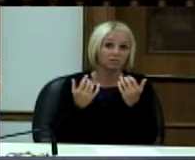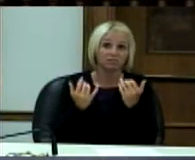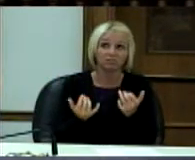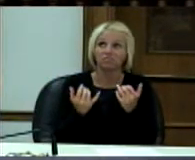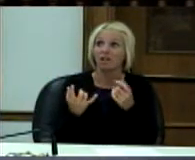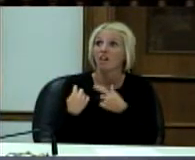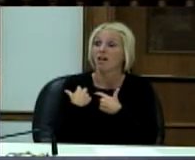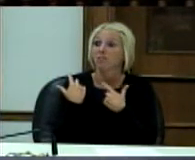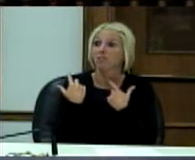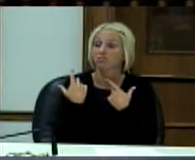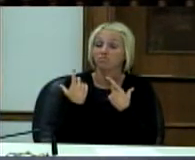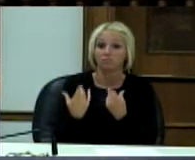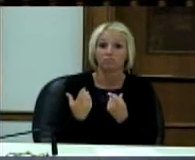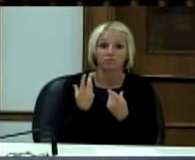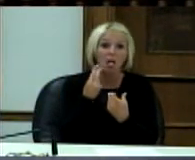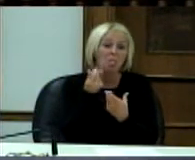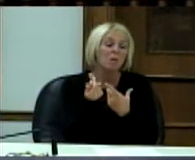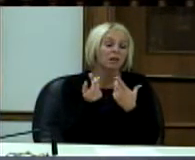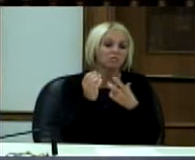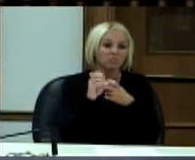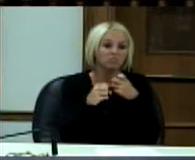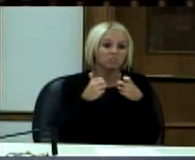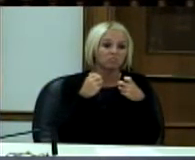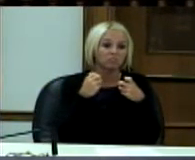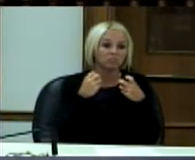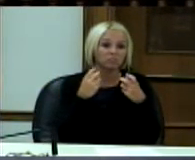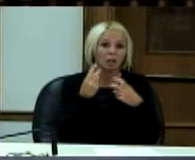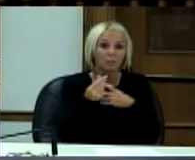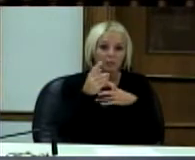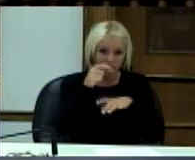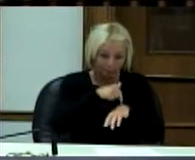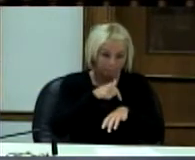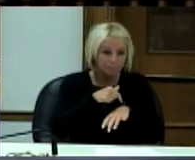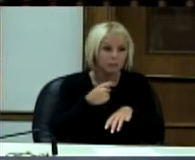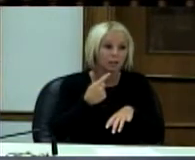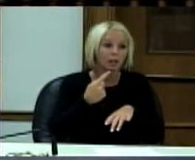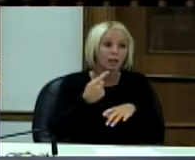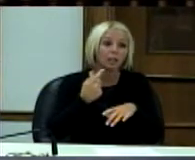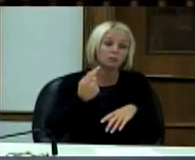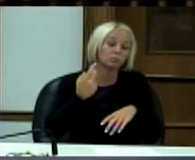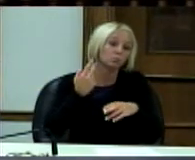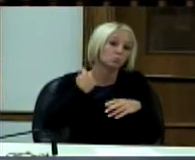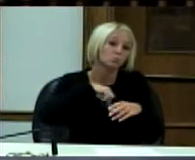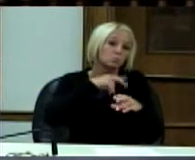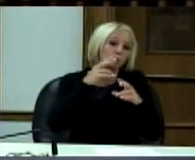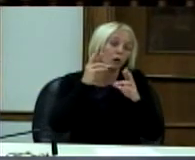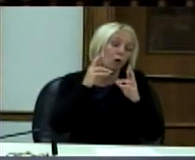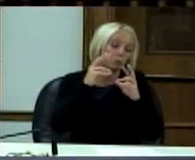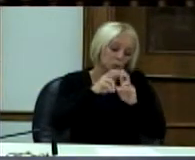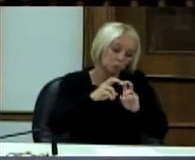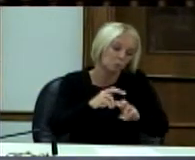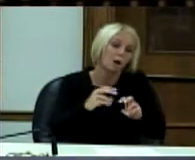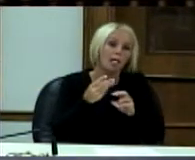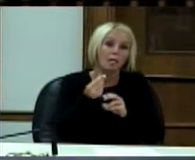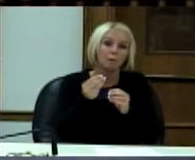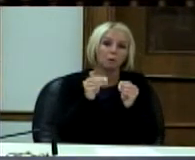for a little while anyways, and we hope to investigate that into more detail.